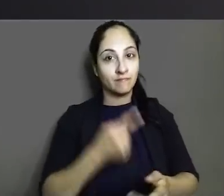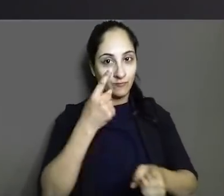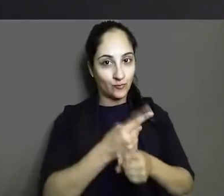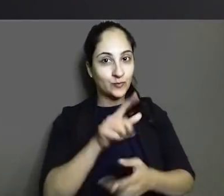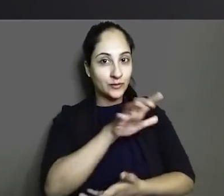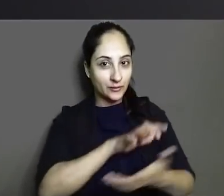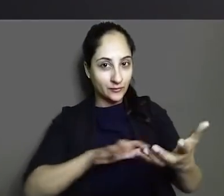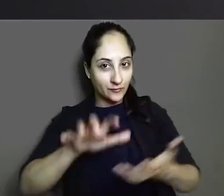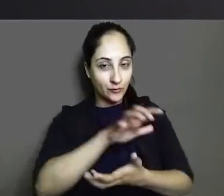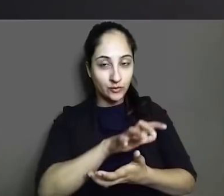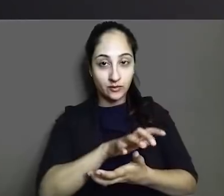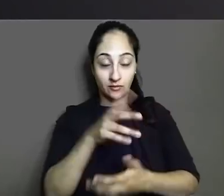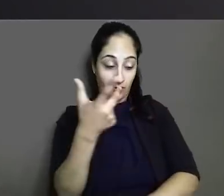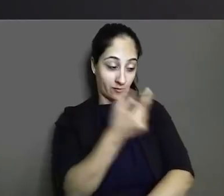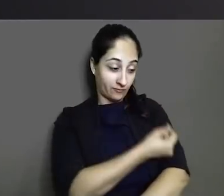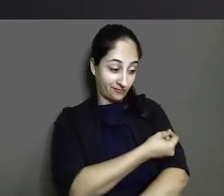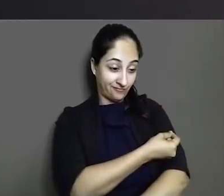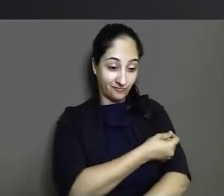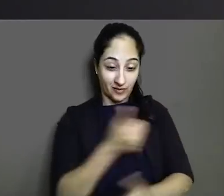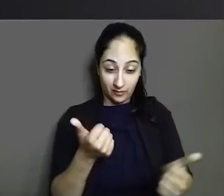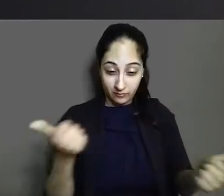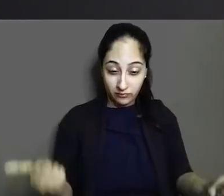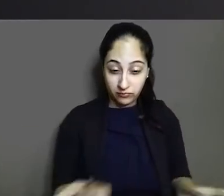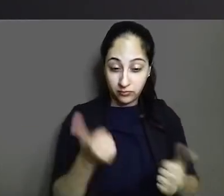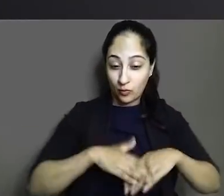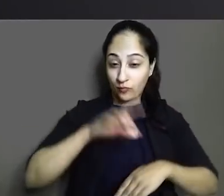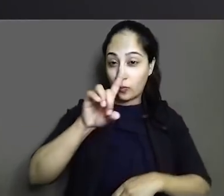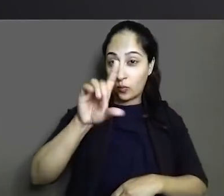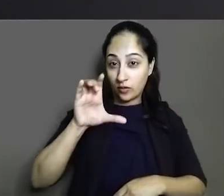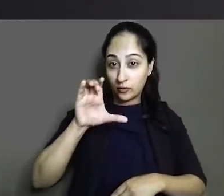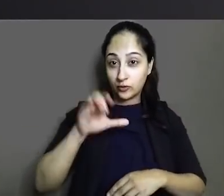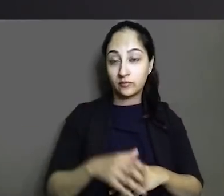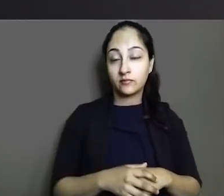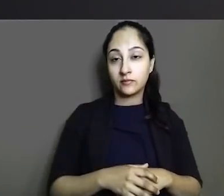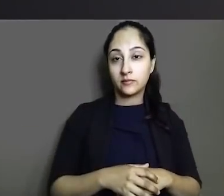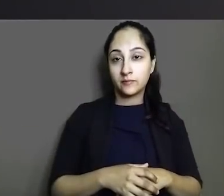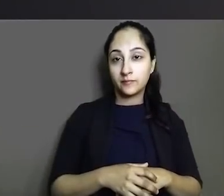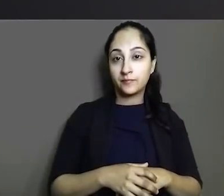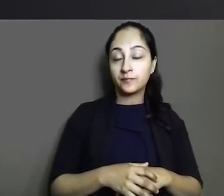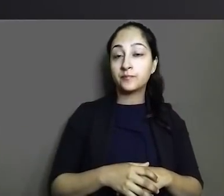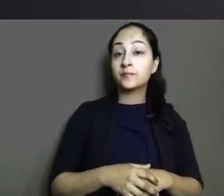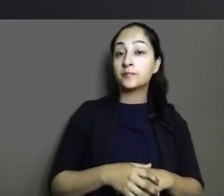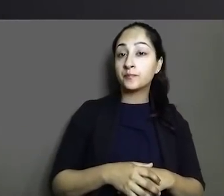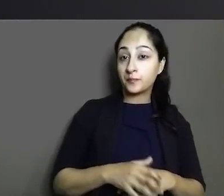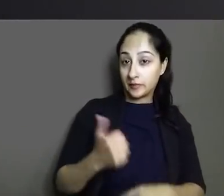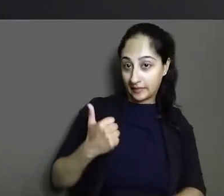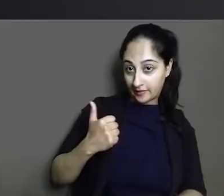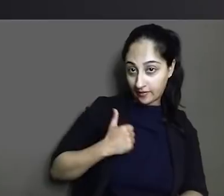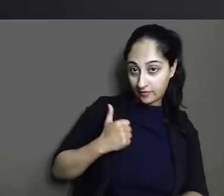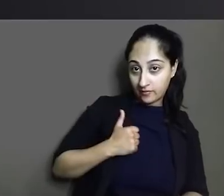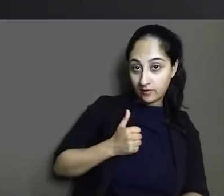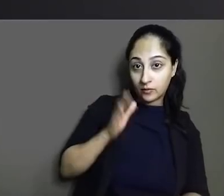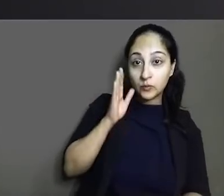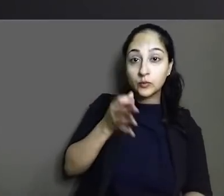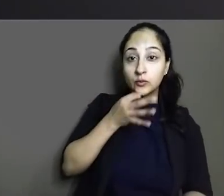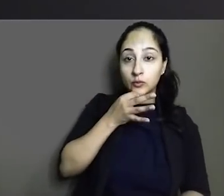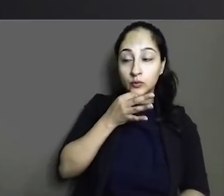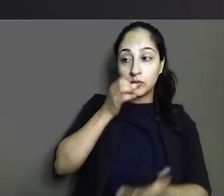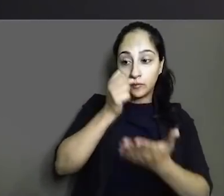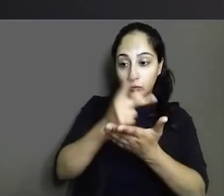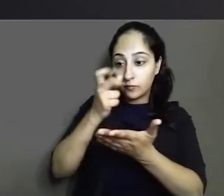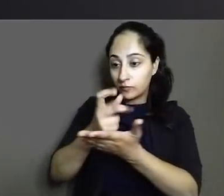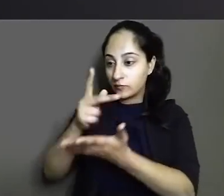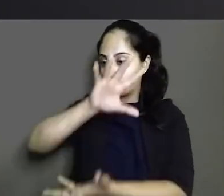key on the surface of the virus, and that opens the door to your cells and causes all sorts of chaos. And if you can get rid of